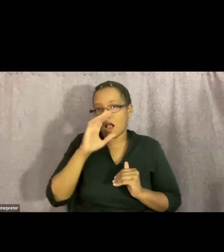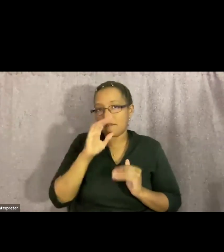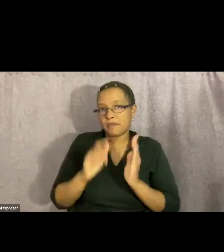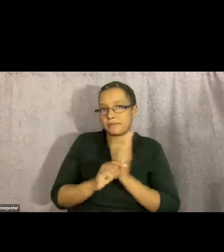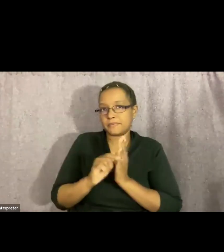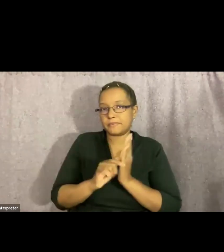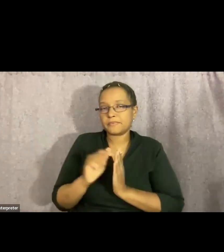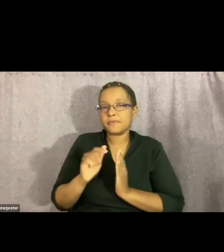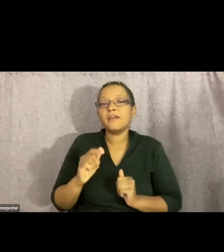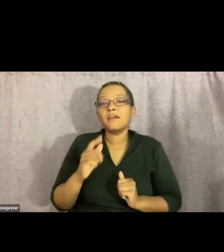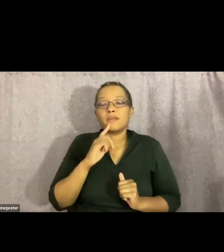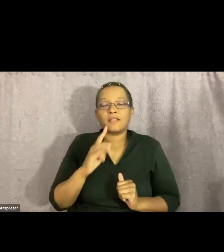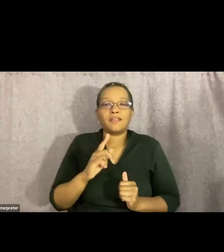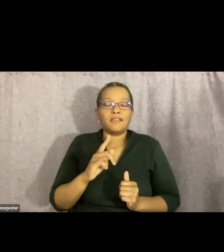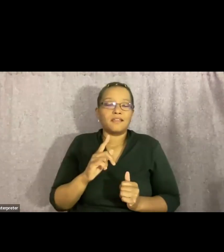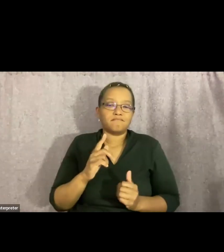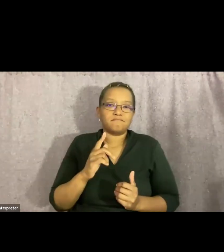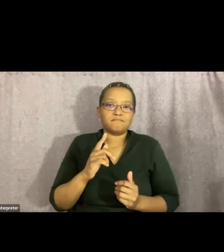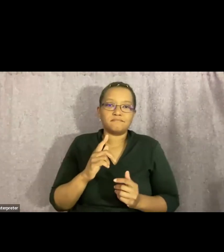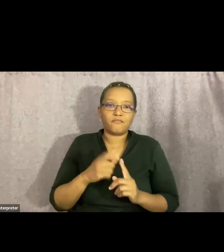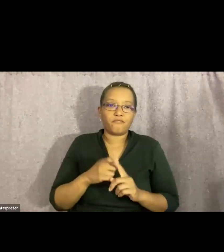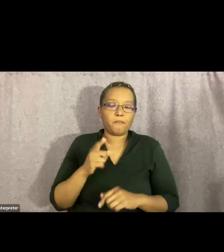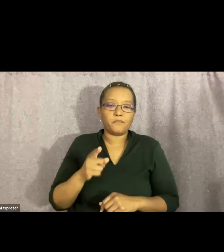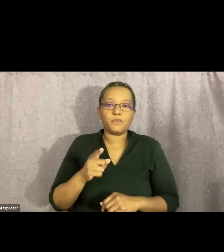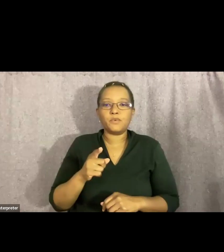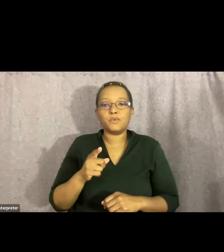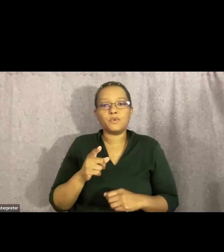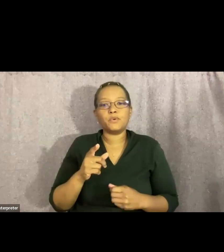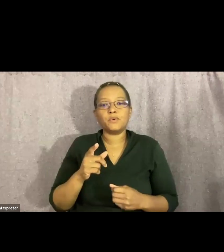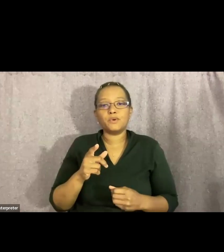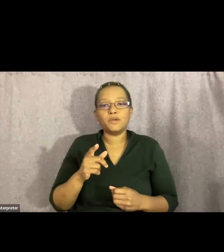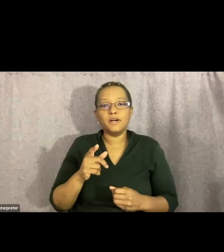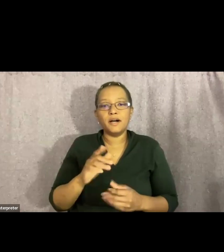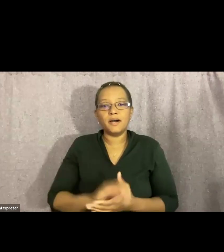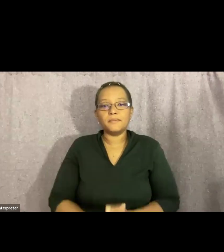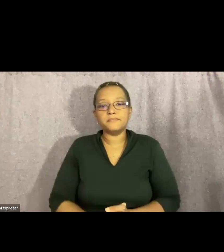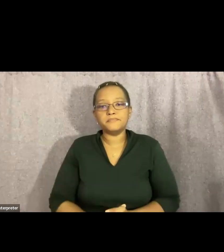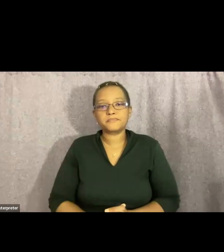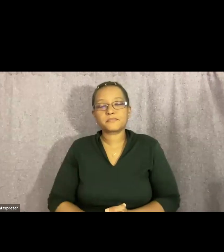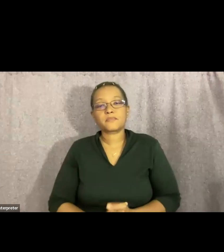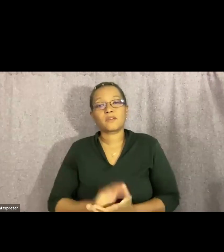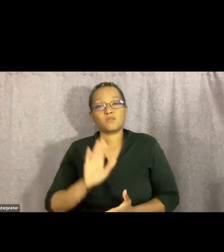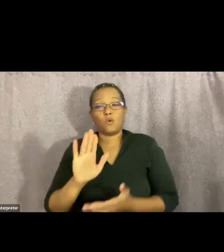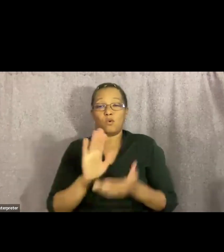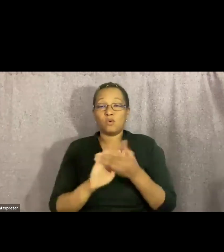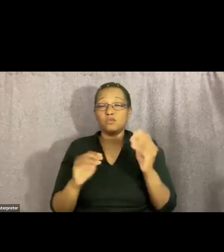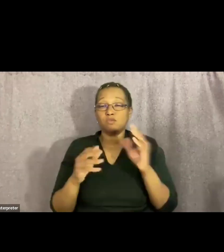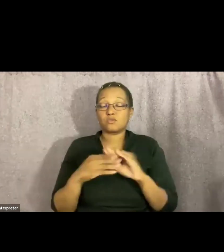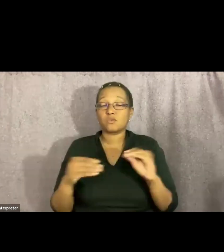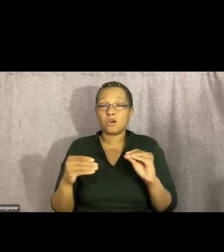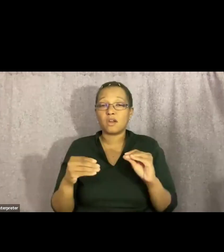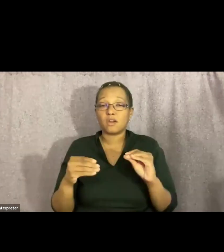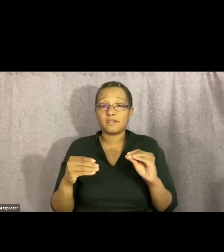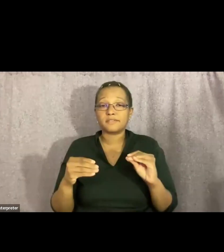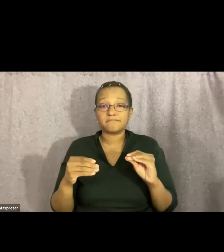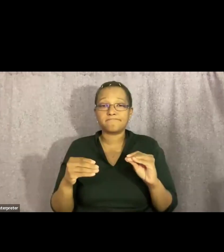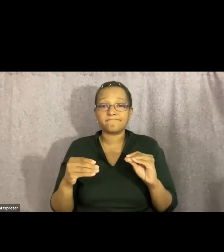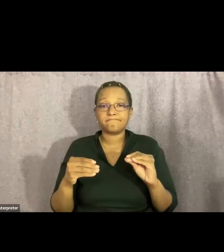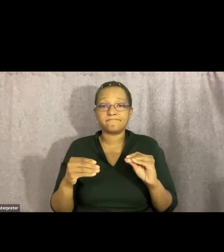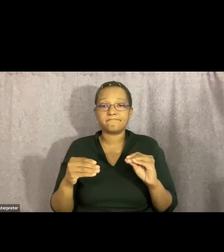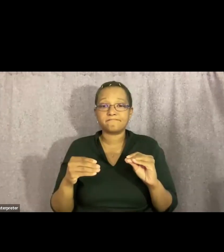in that website at that link there. And I think that now I'm going to pass it back to Alex maybe